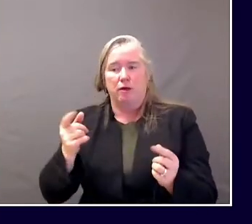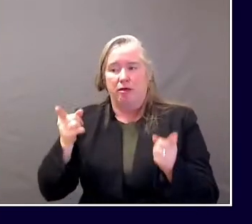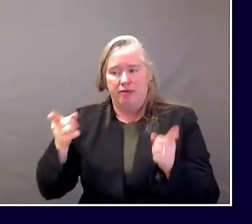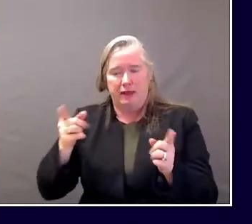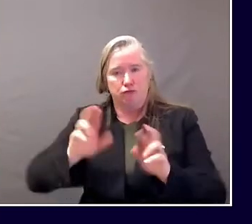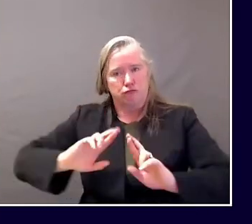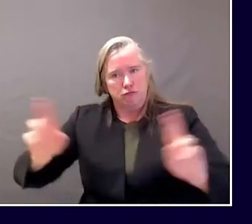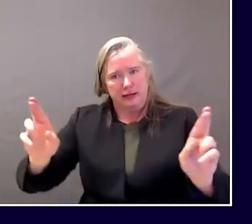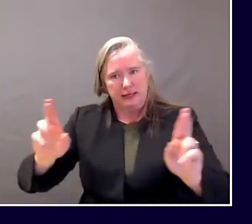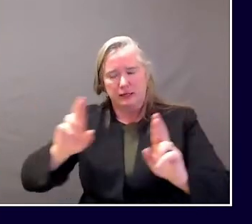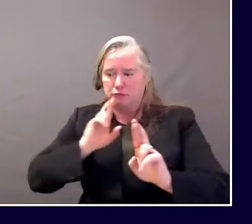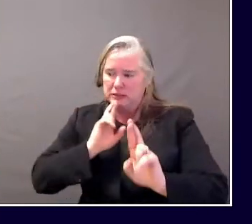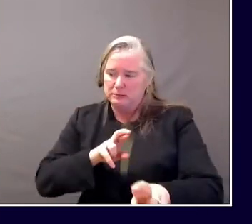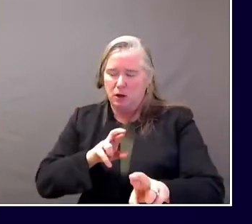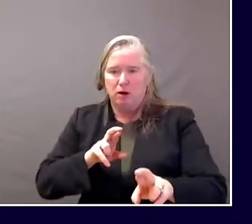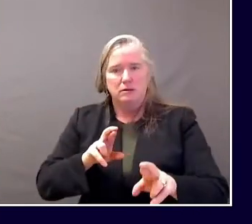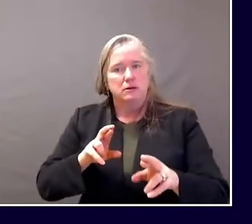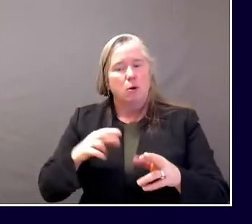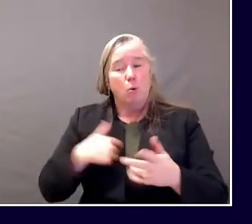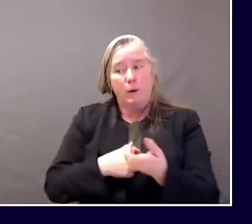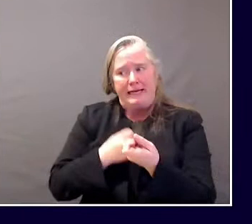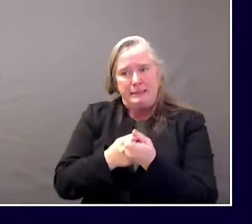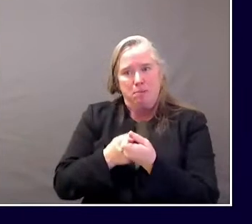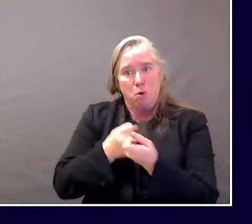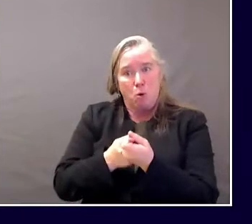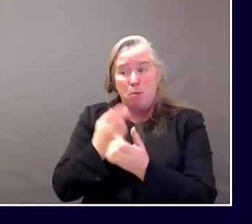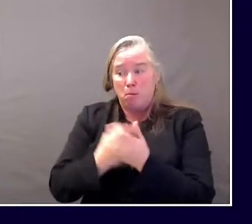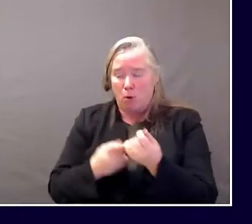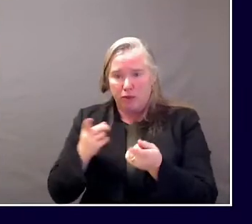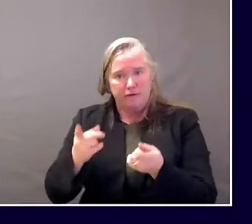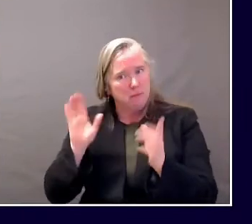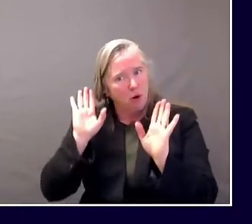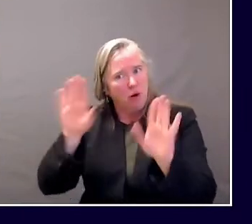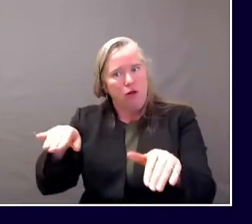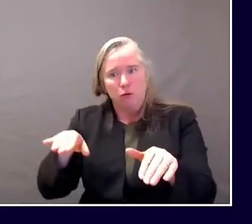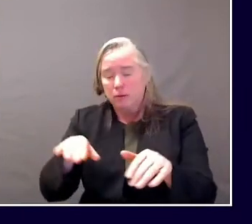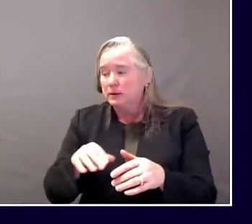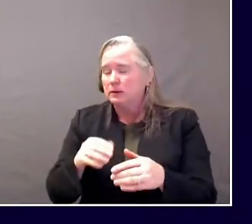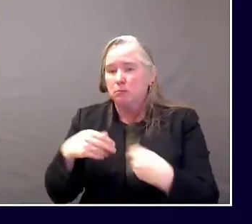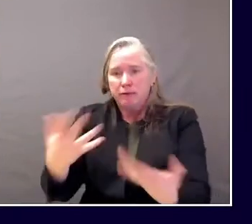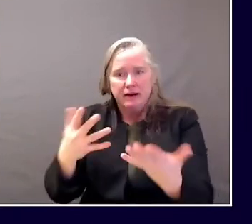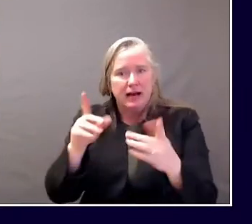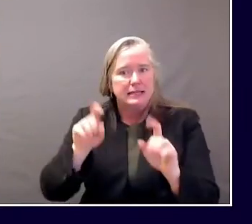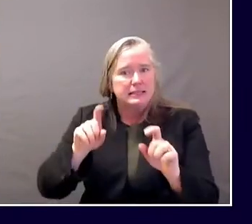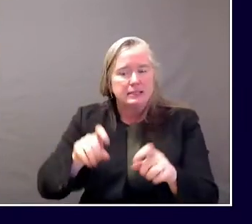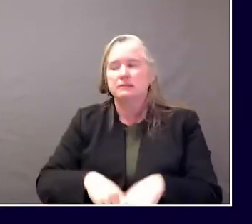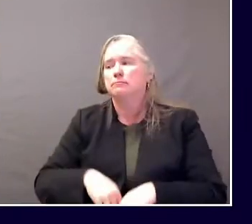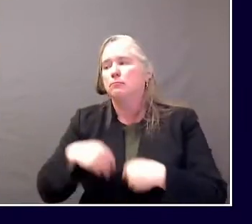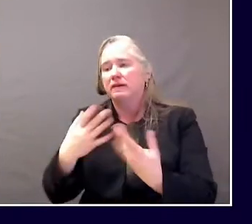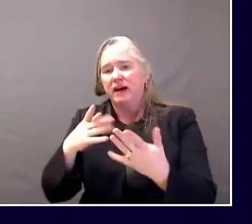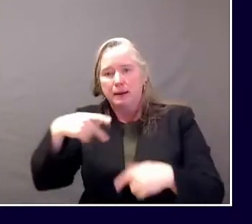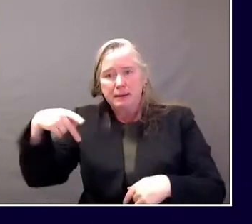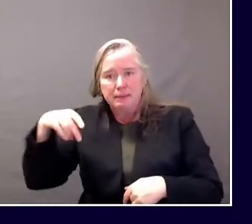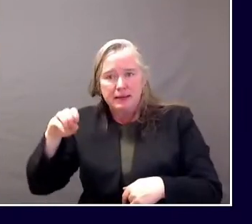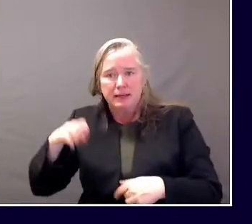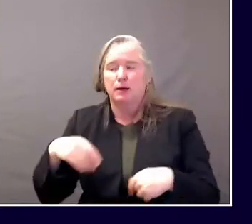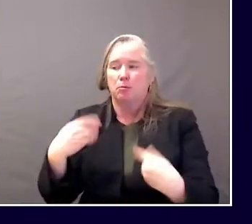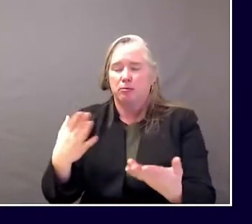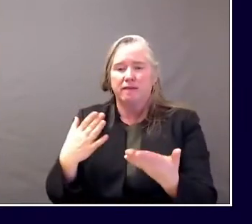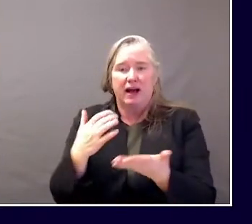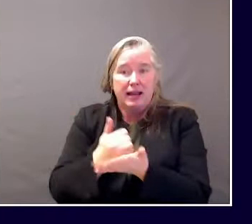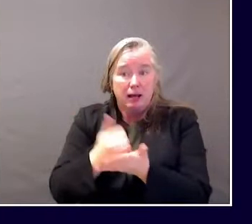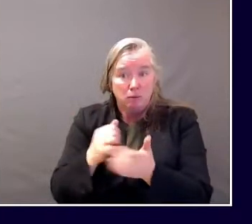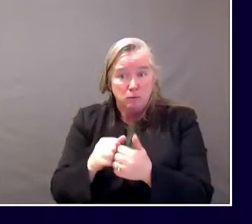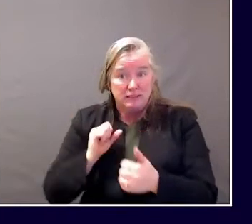responding appropriately. We are supporting them every step of the way, whether it's with testing, PPE, staffing assistance,